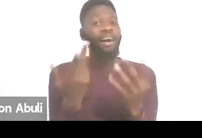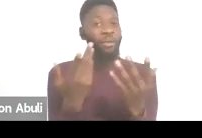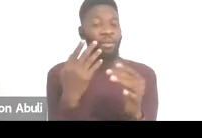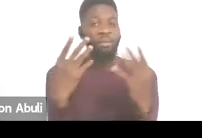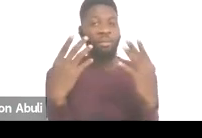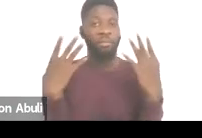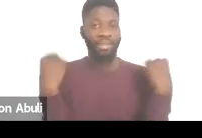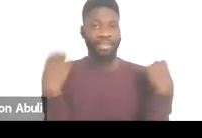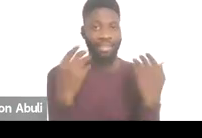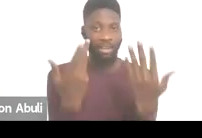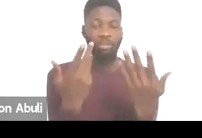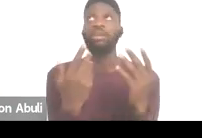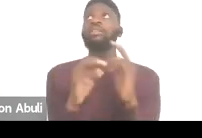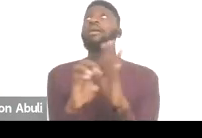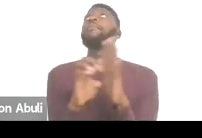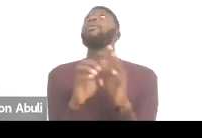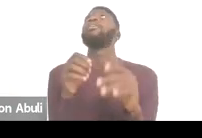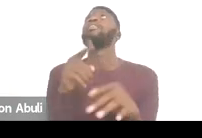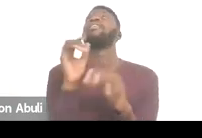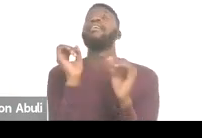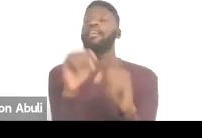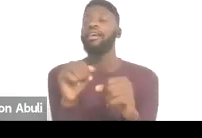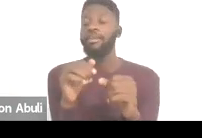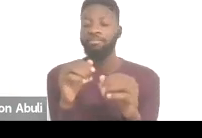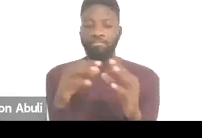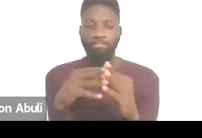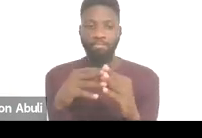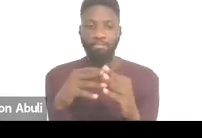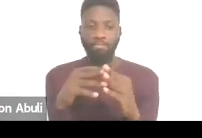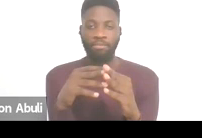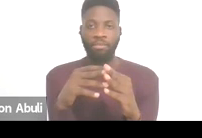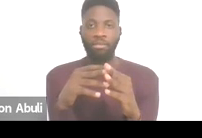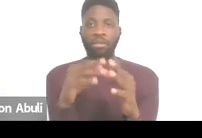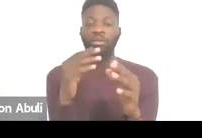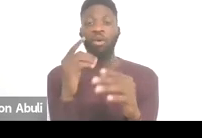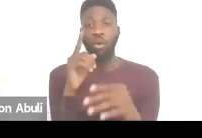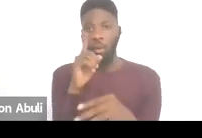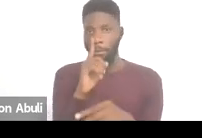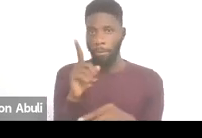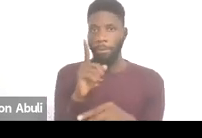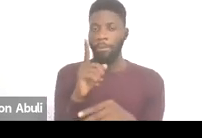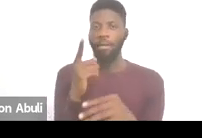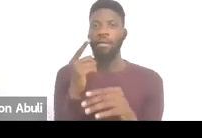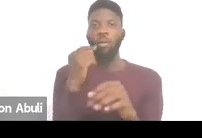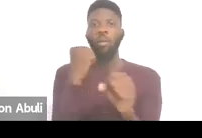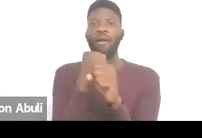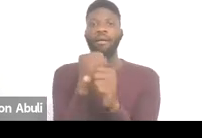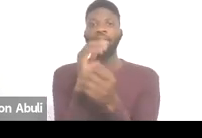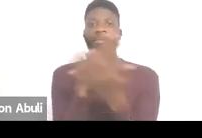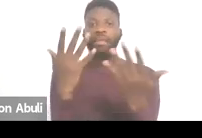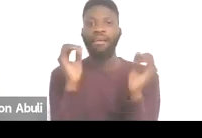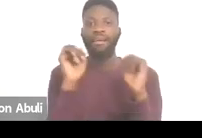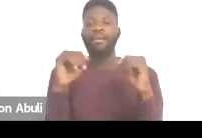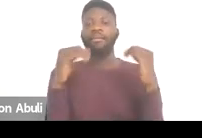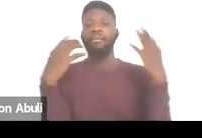by, for example, you can do something at home. You can practice with